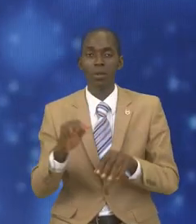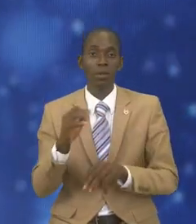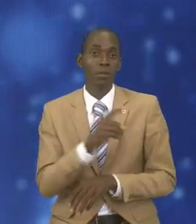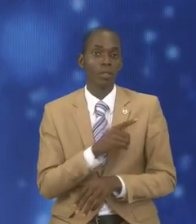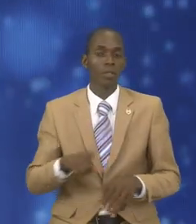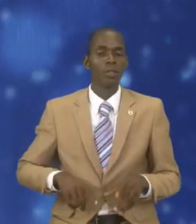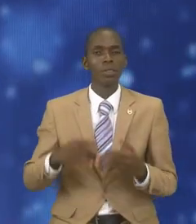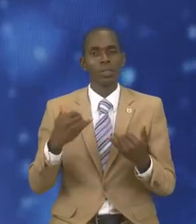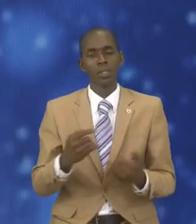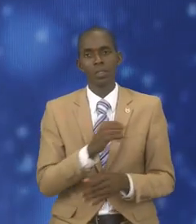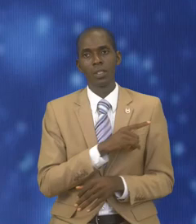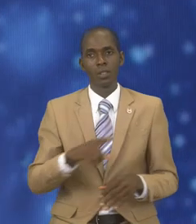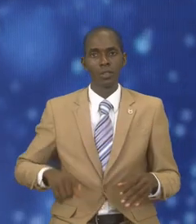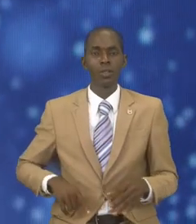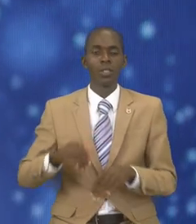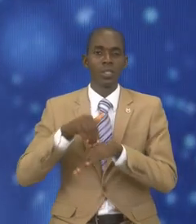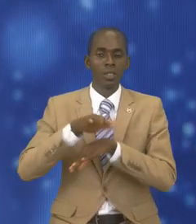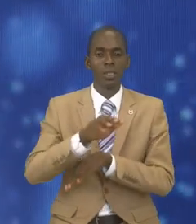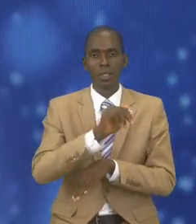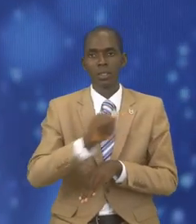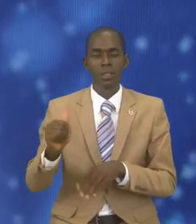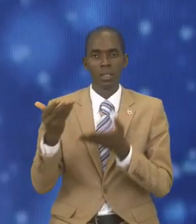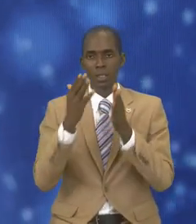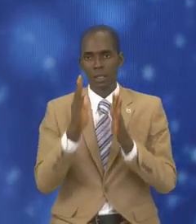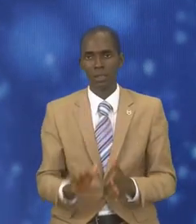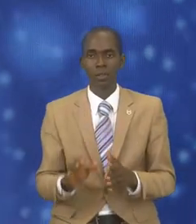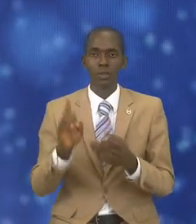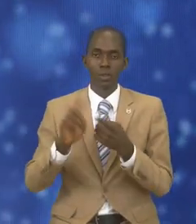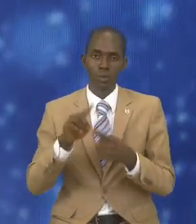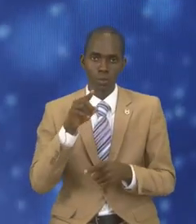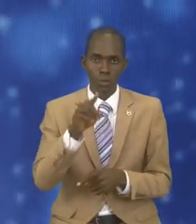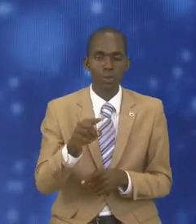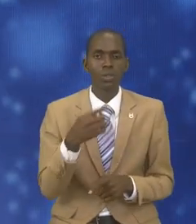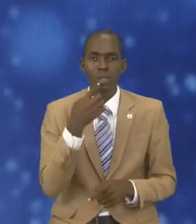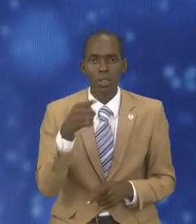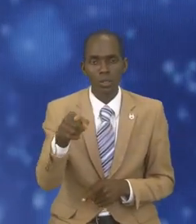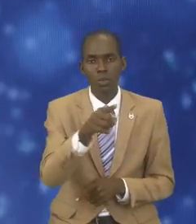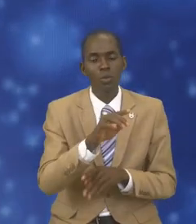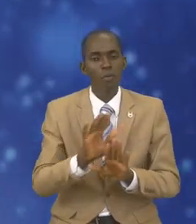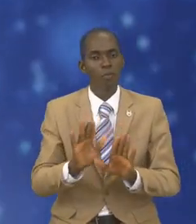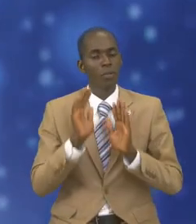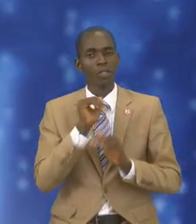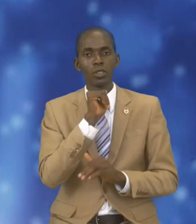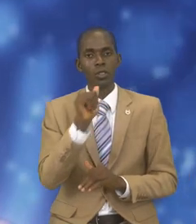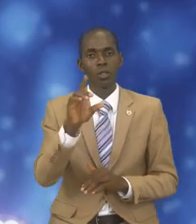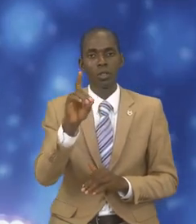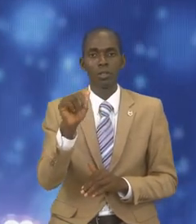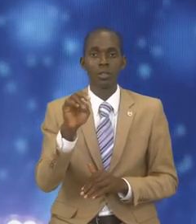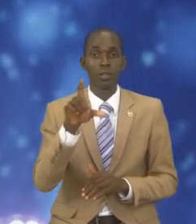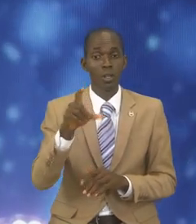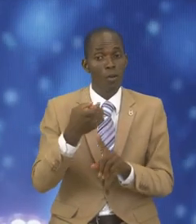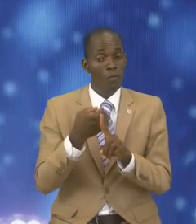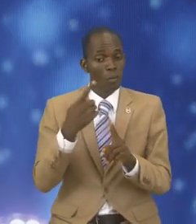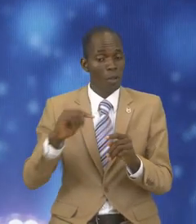Lord sent a messenger from heaven, an angel, fear not, Daniel, for from the first day